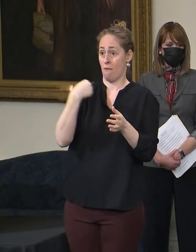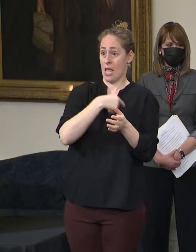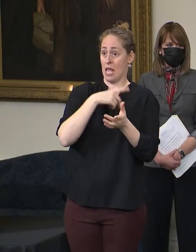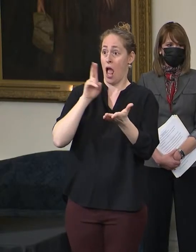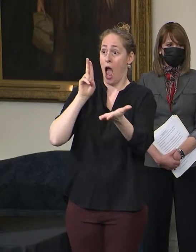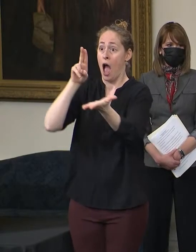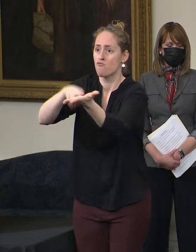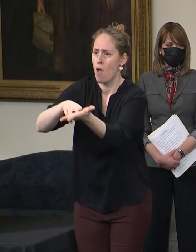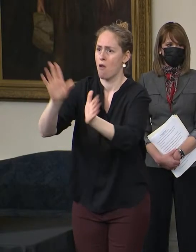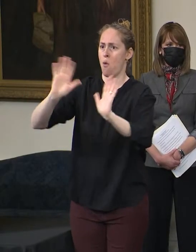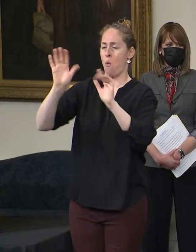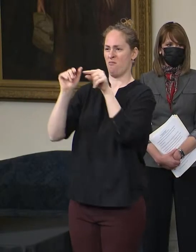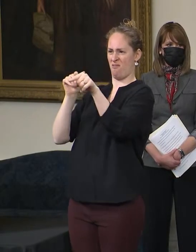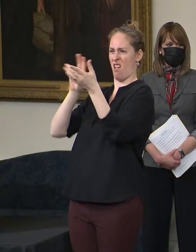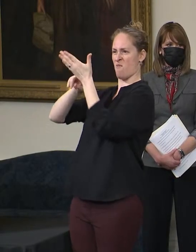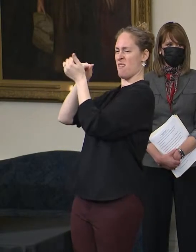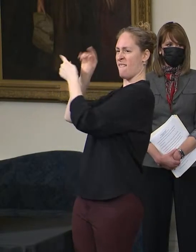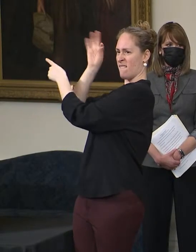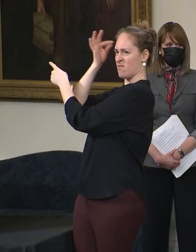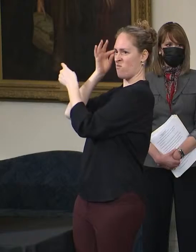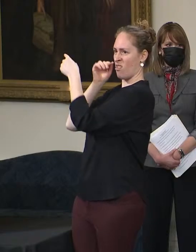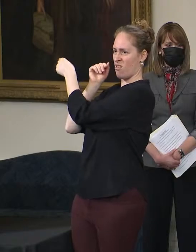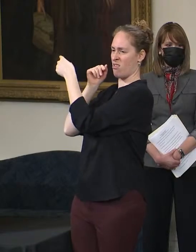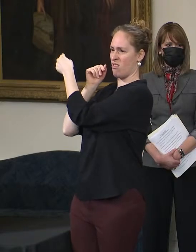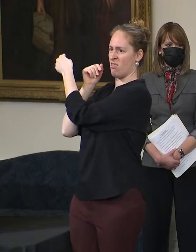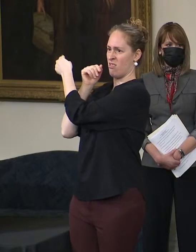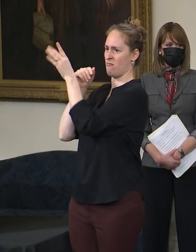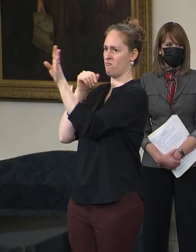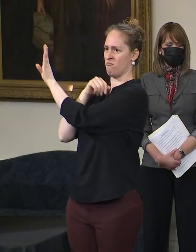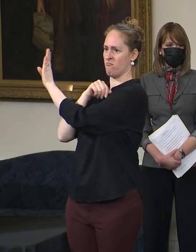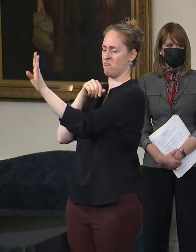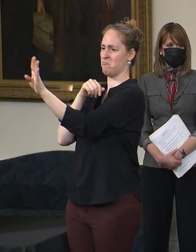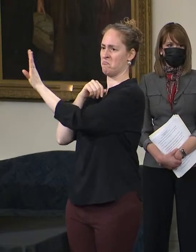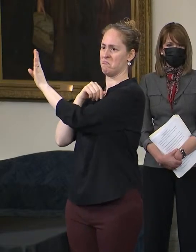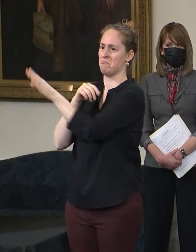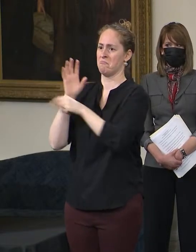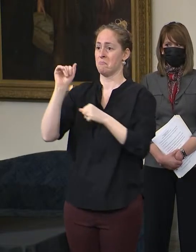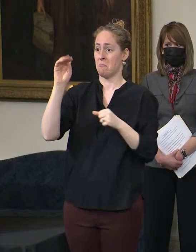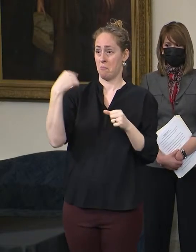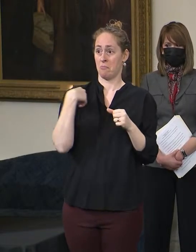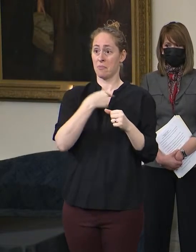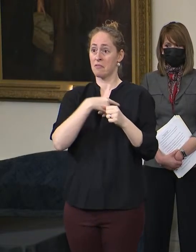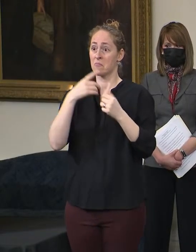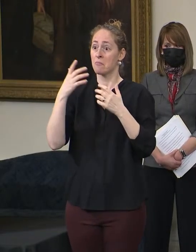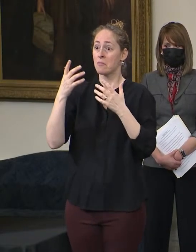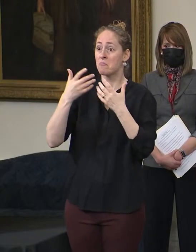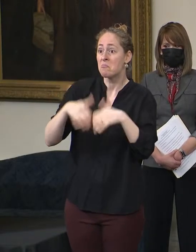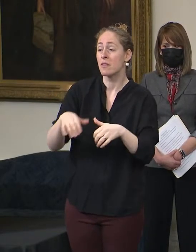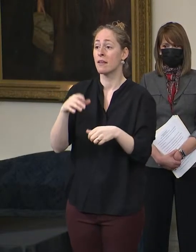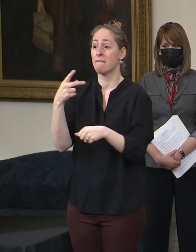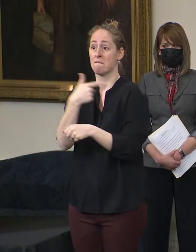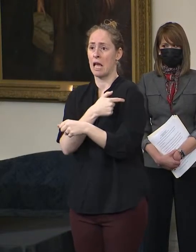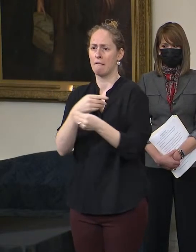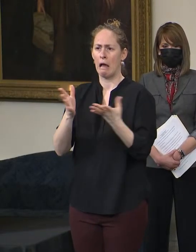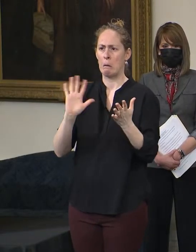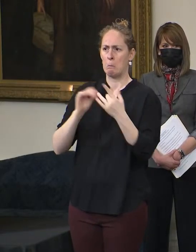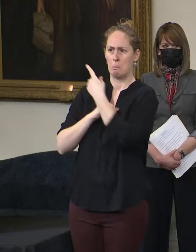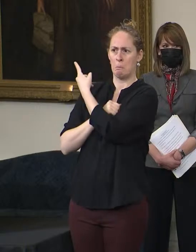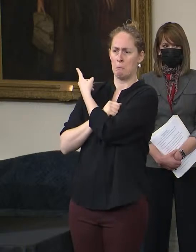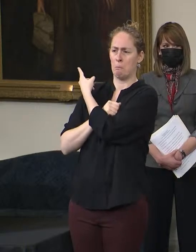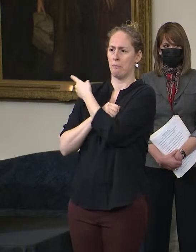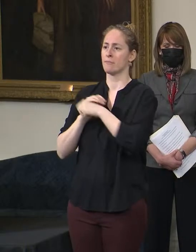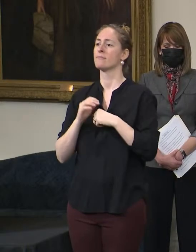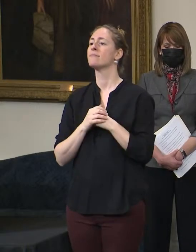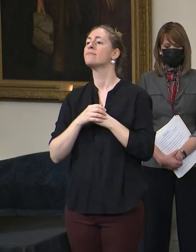to the hospitals, and they're going to be implementing it. Eventually, we're going to get to the point where every medical provider, doctors,